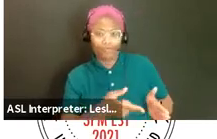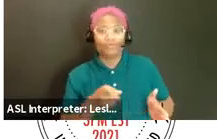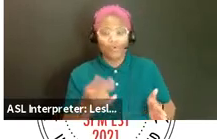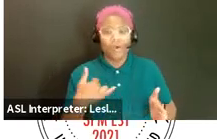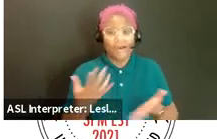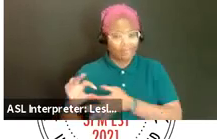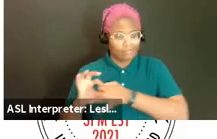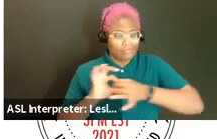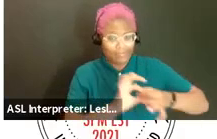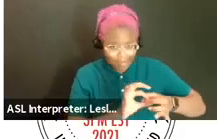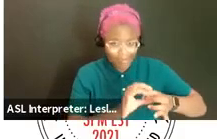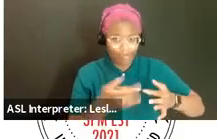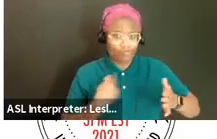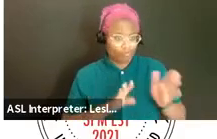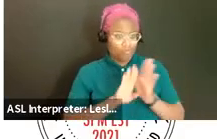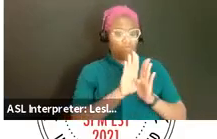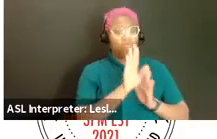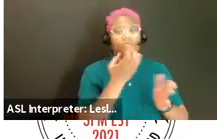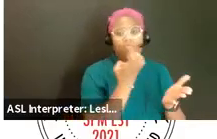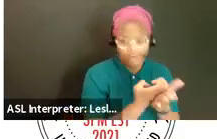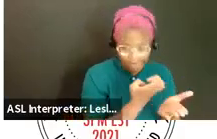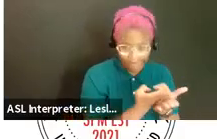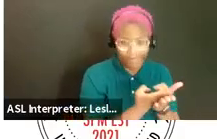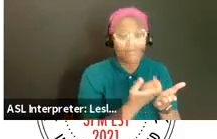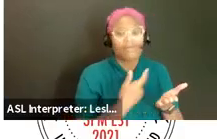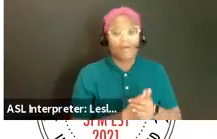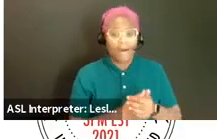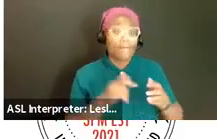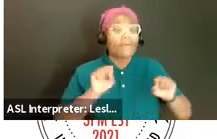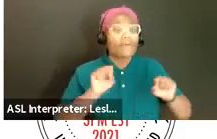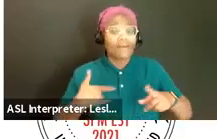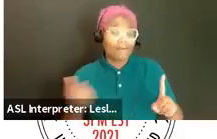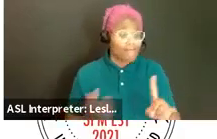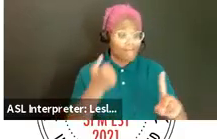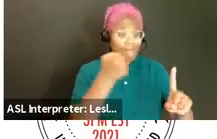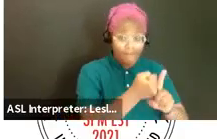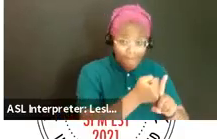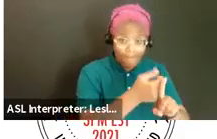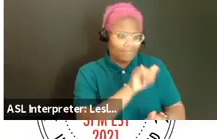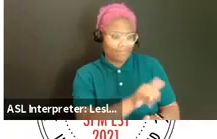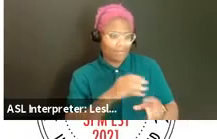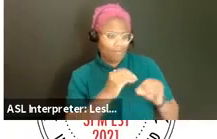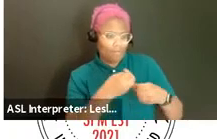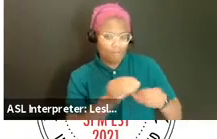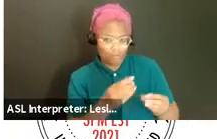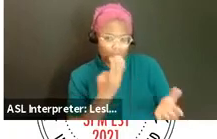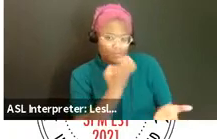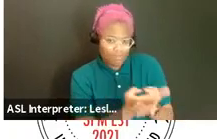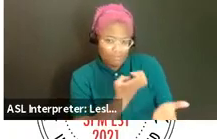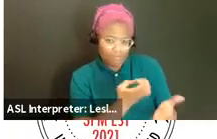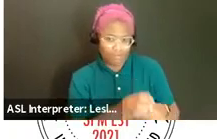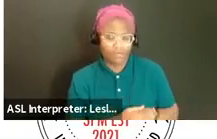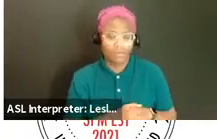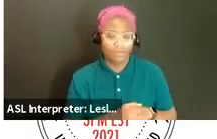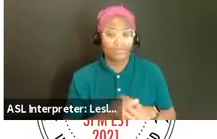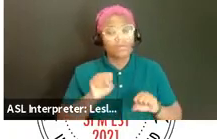organization that they're working with, and that organization has a strong economic impact in its community. In a minute or less, can you advise on some